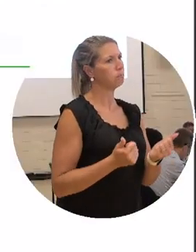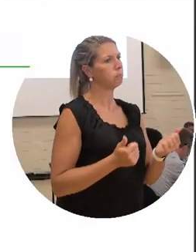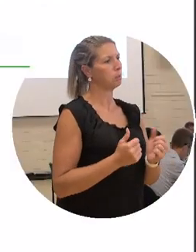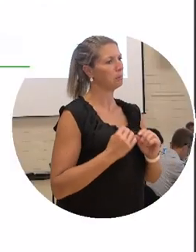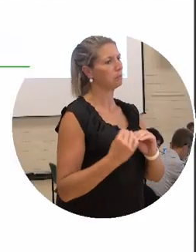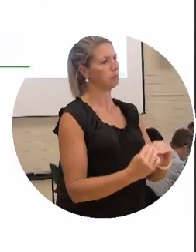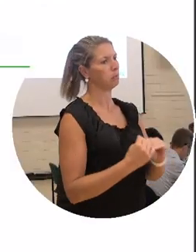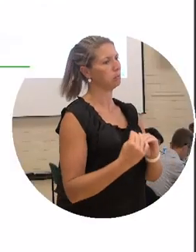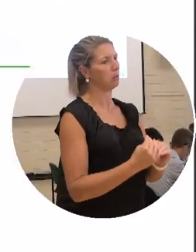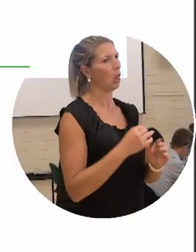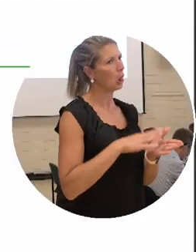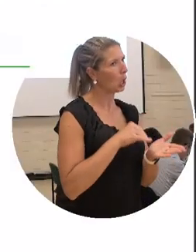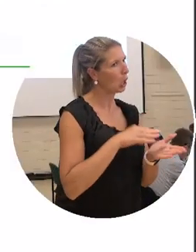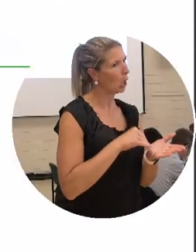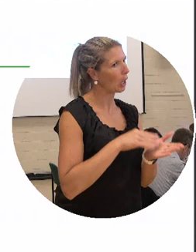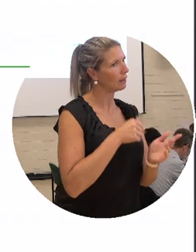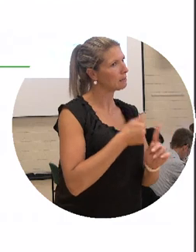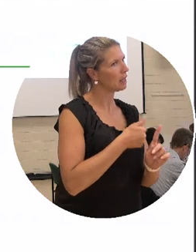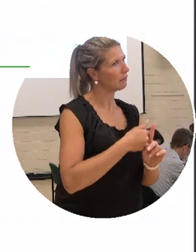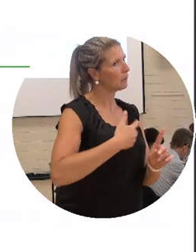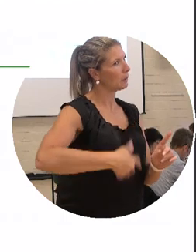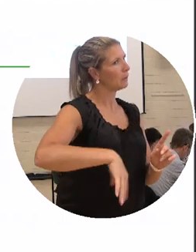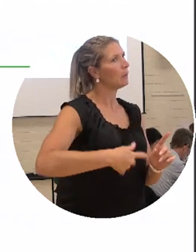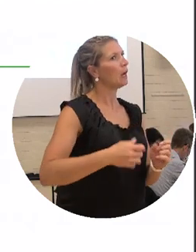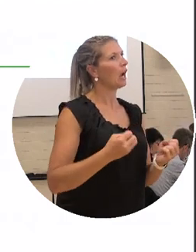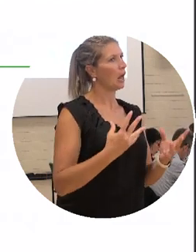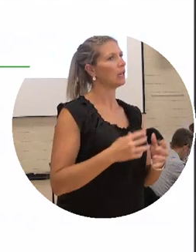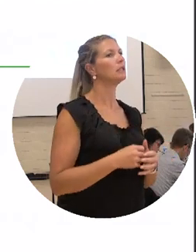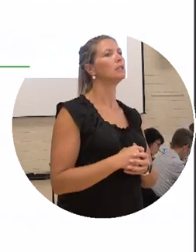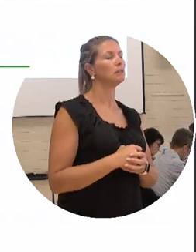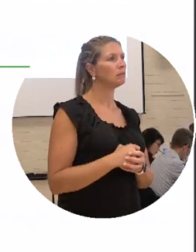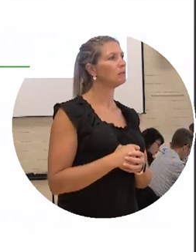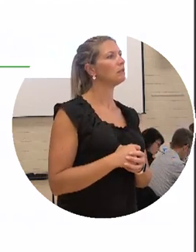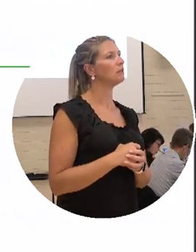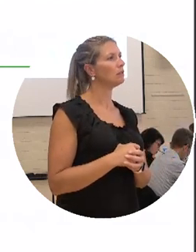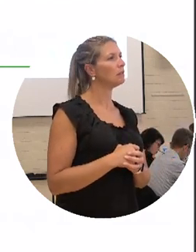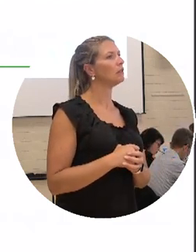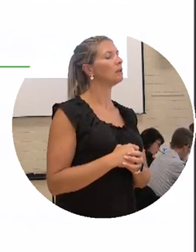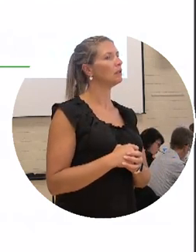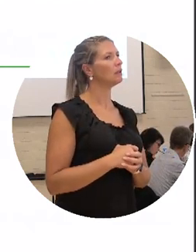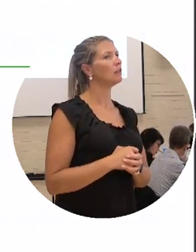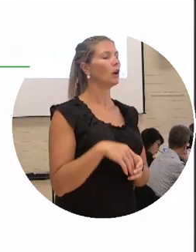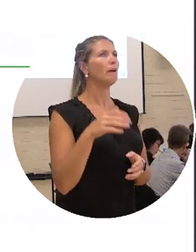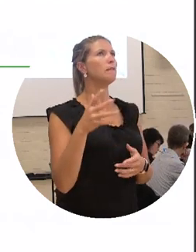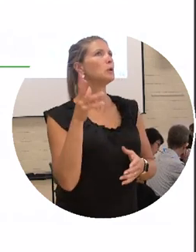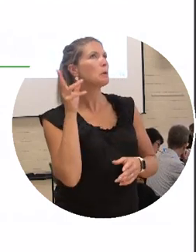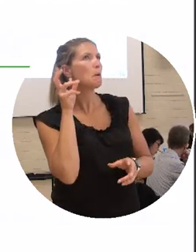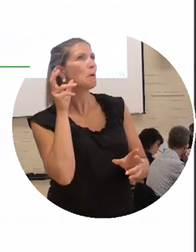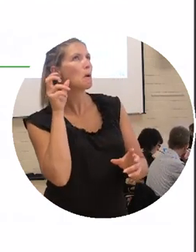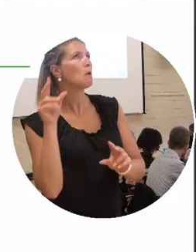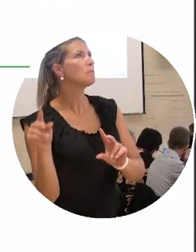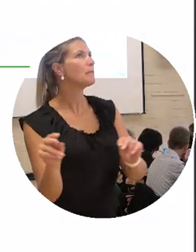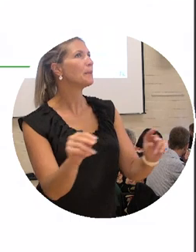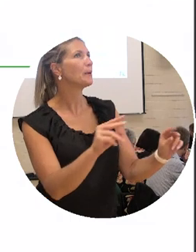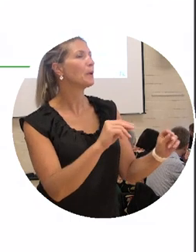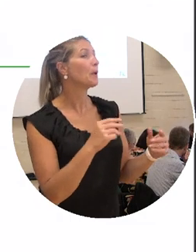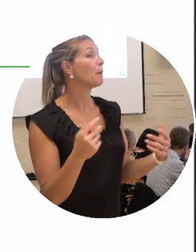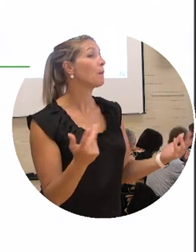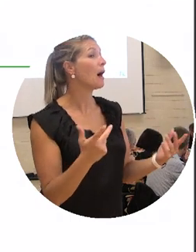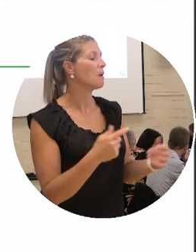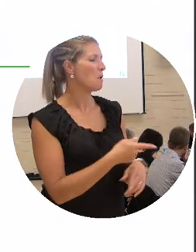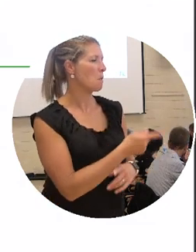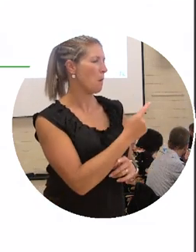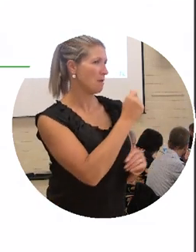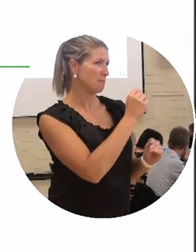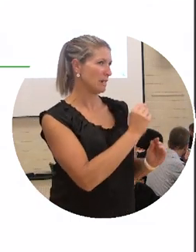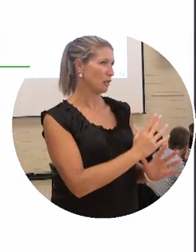this, and by all accounts, I've heard individuals talked to one principal at the end of the year, and he said